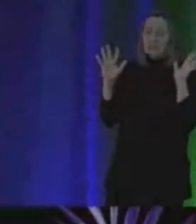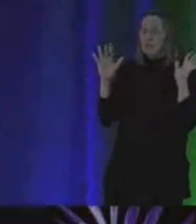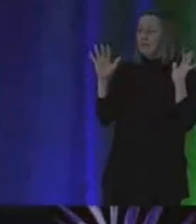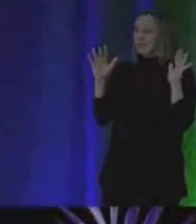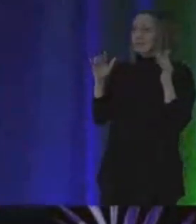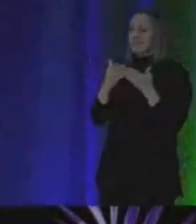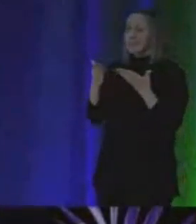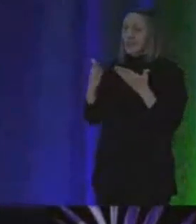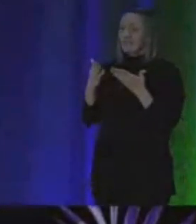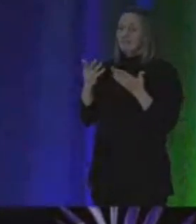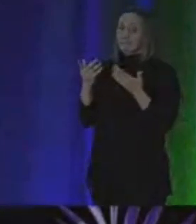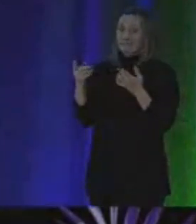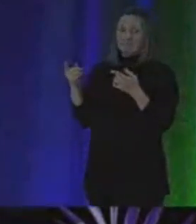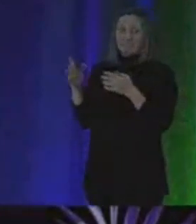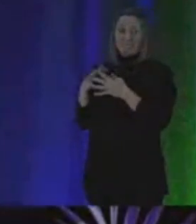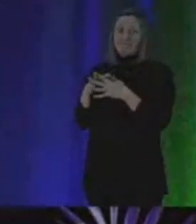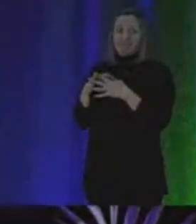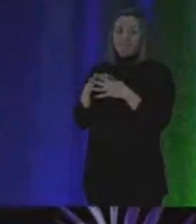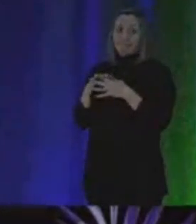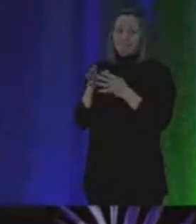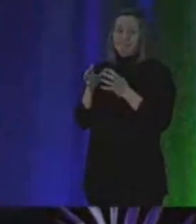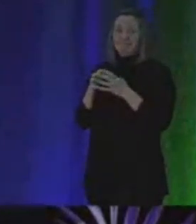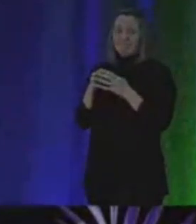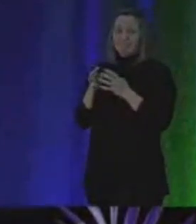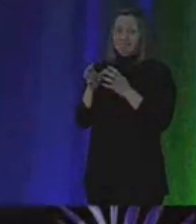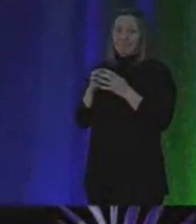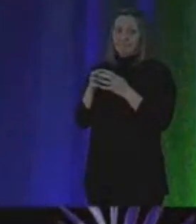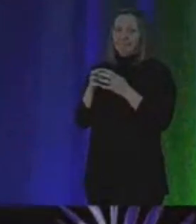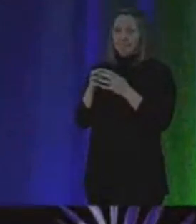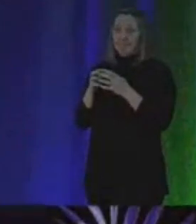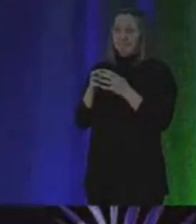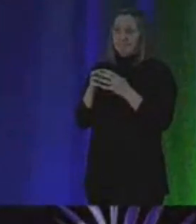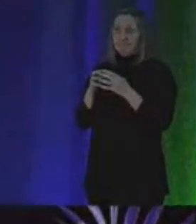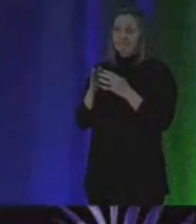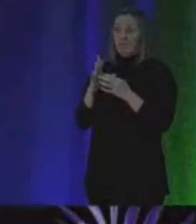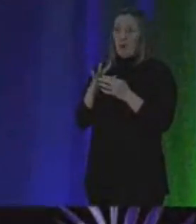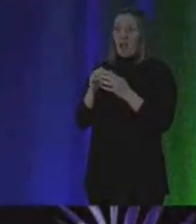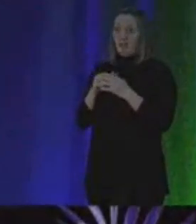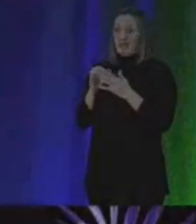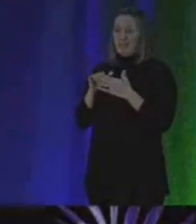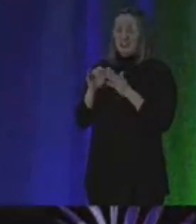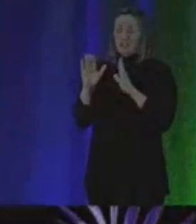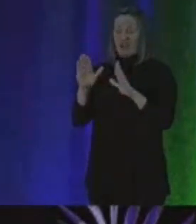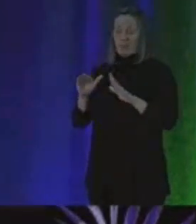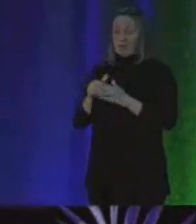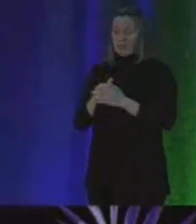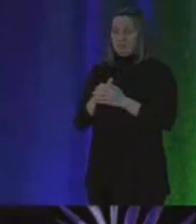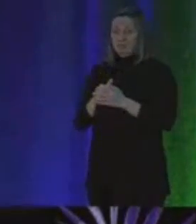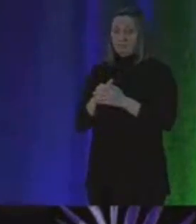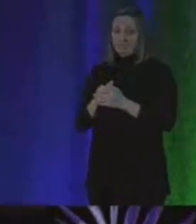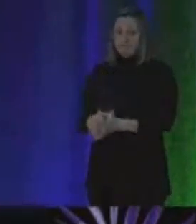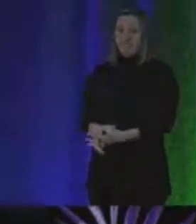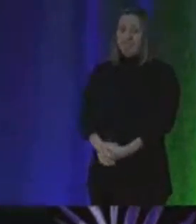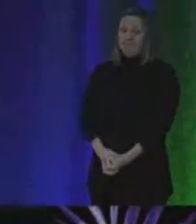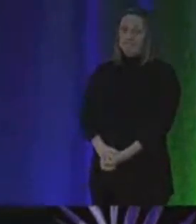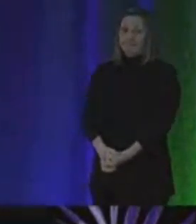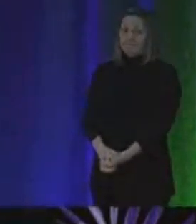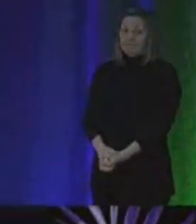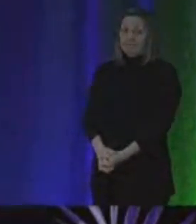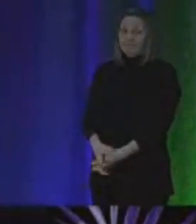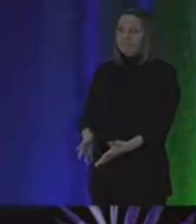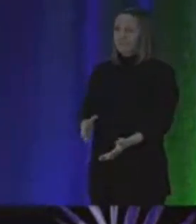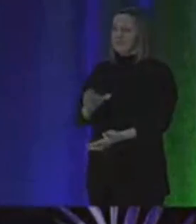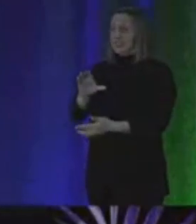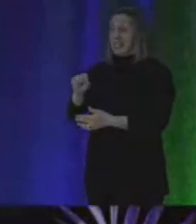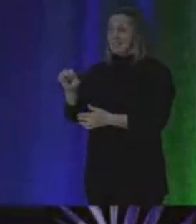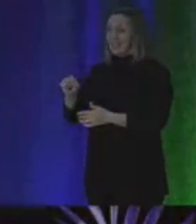stuff that's going on here. Yeah. And wow, that's just phenomenal. This one right here, CSS